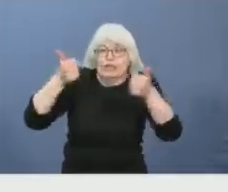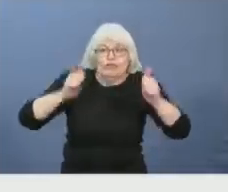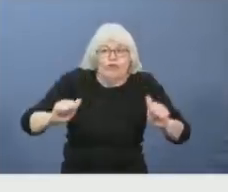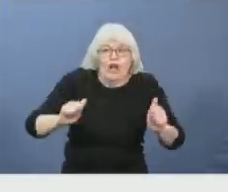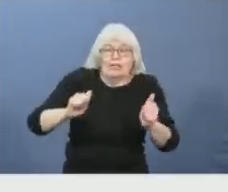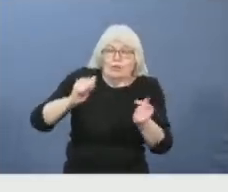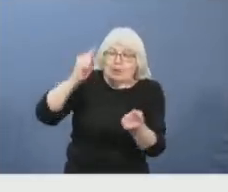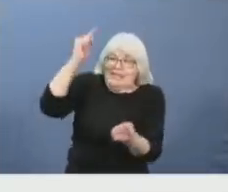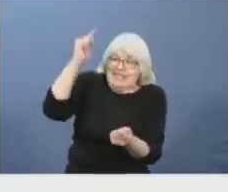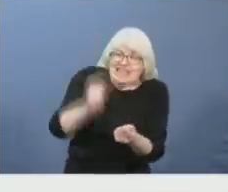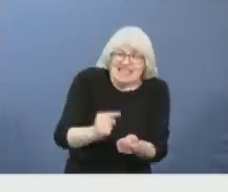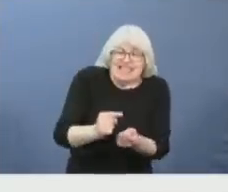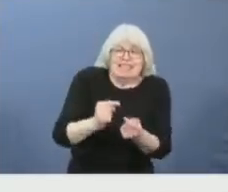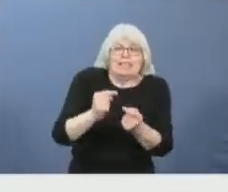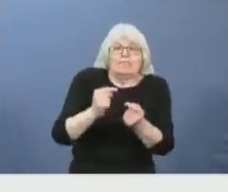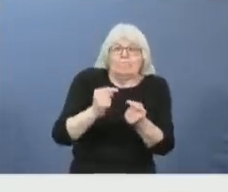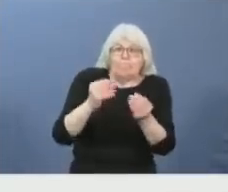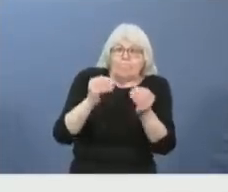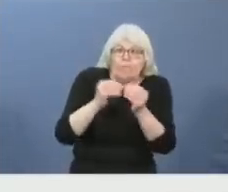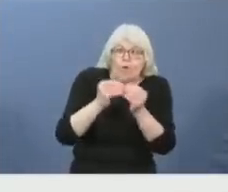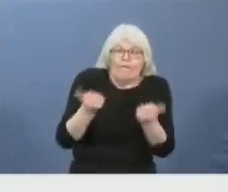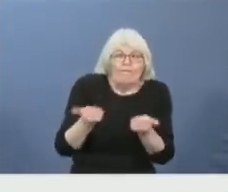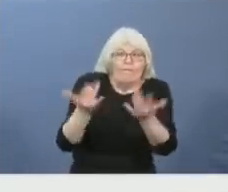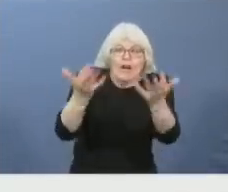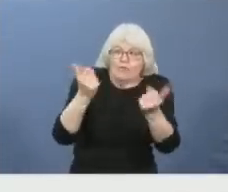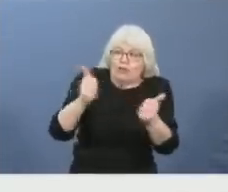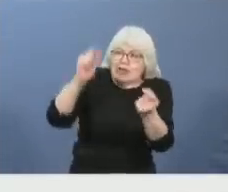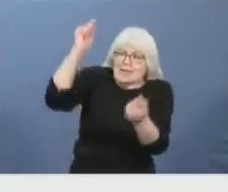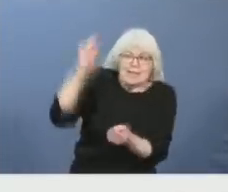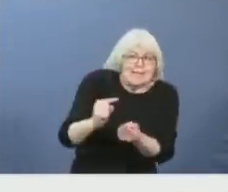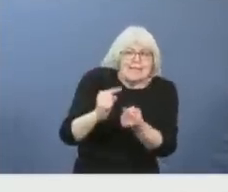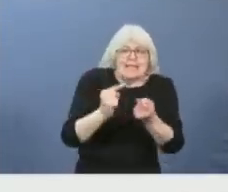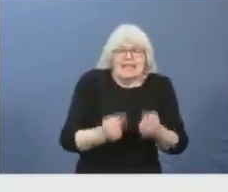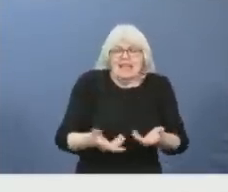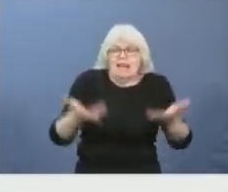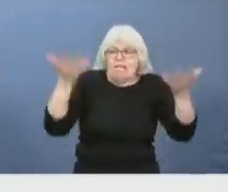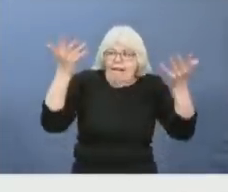impacts. Also, we've got a lot of heavy equipment in terms of